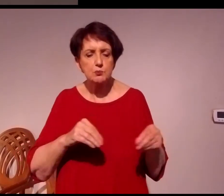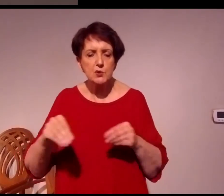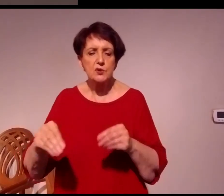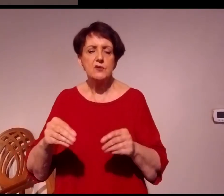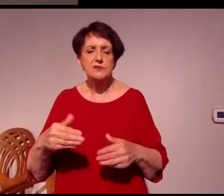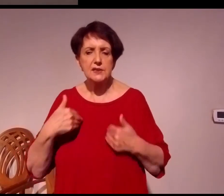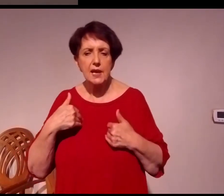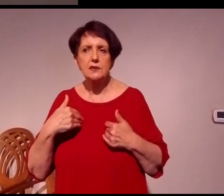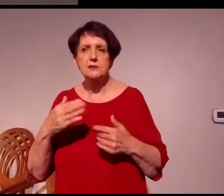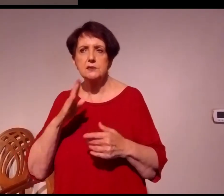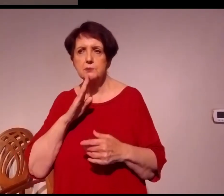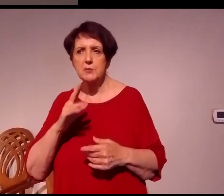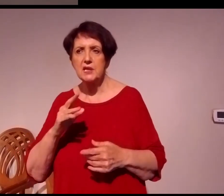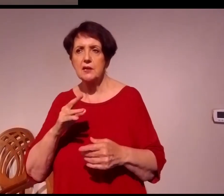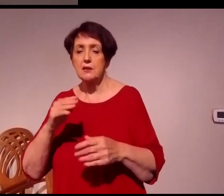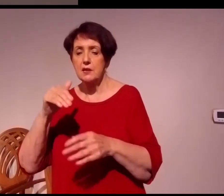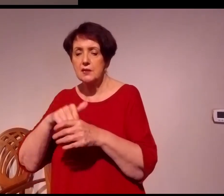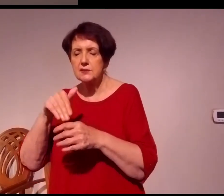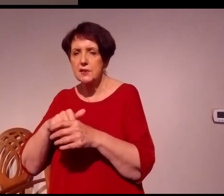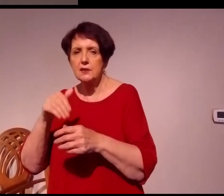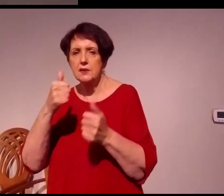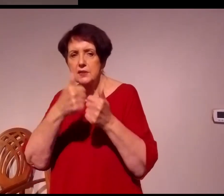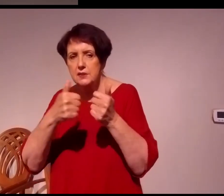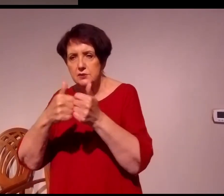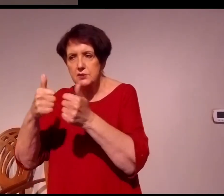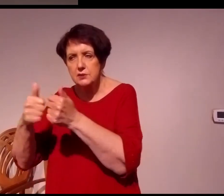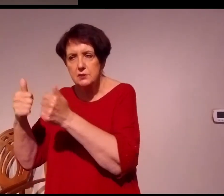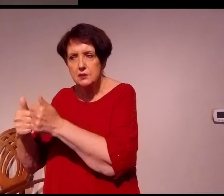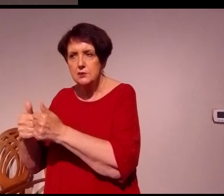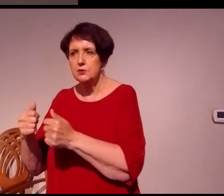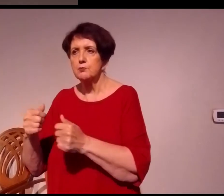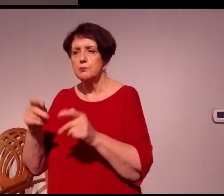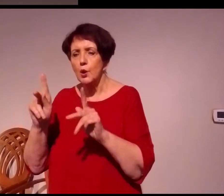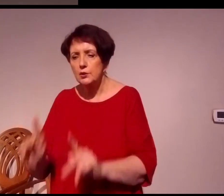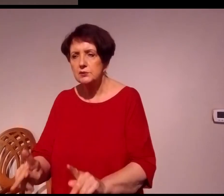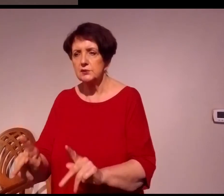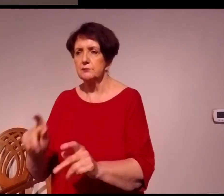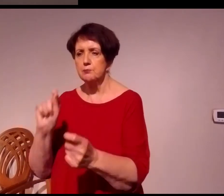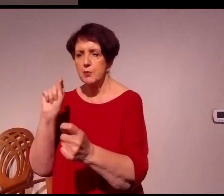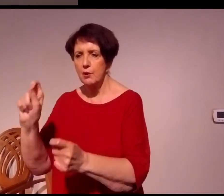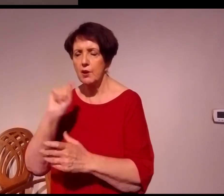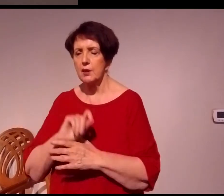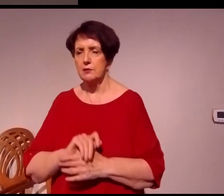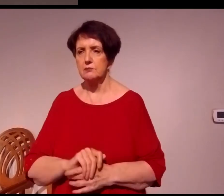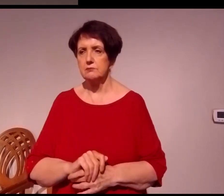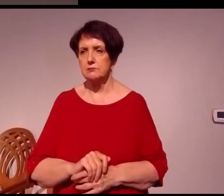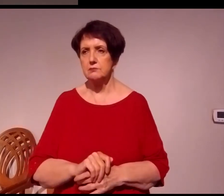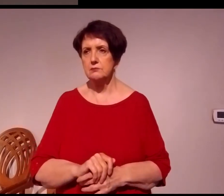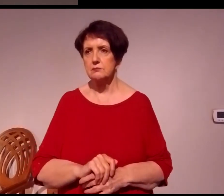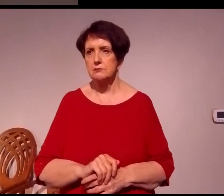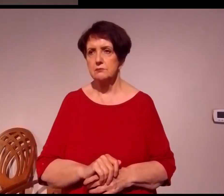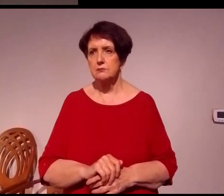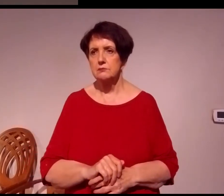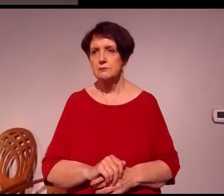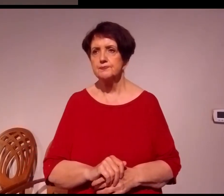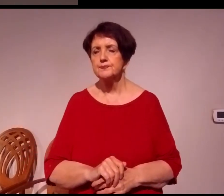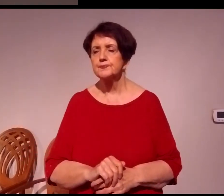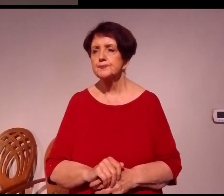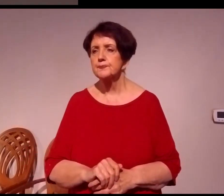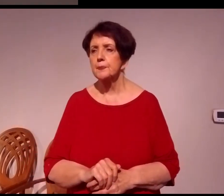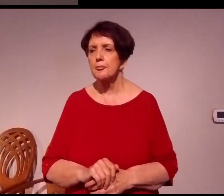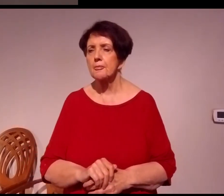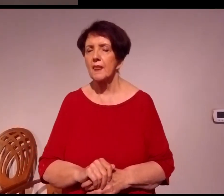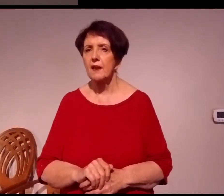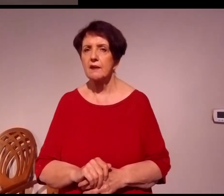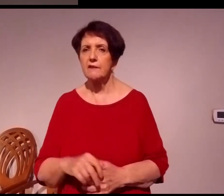single solitary person. Period. End of sentence. No exception. And you see, when we can stand in